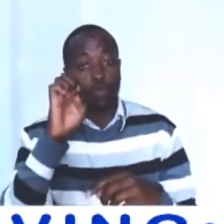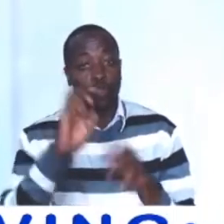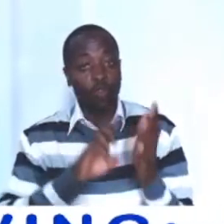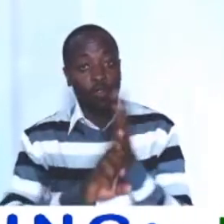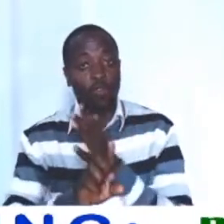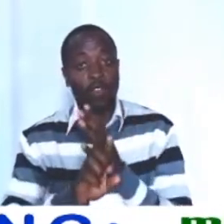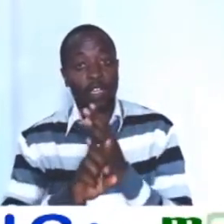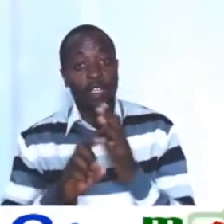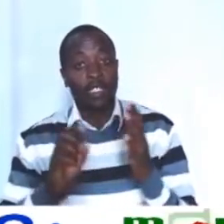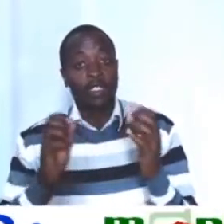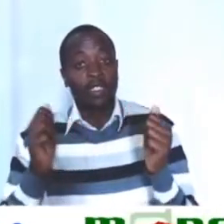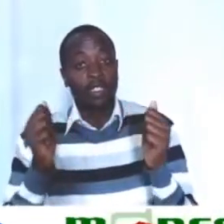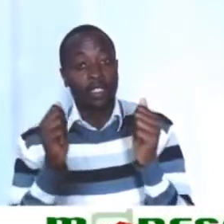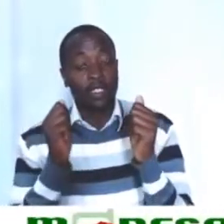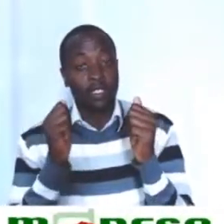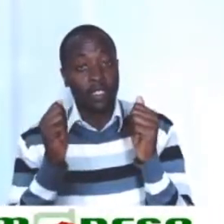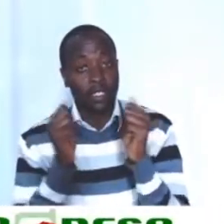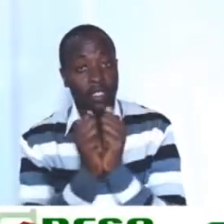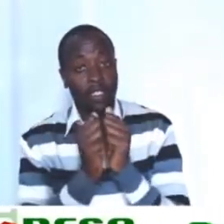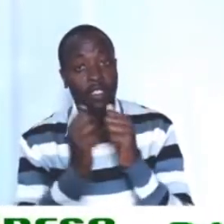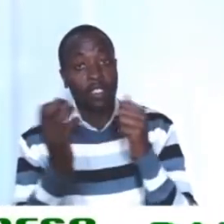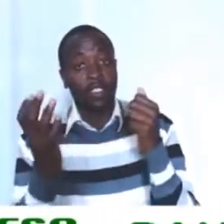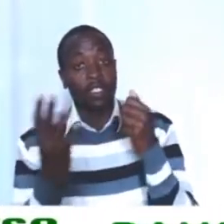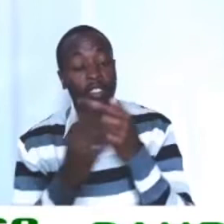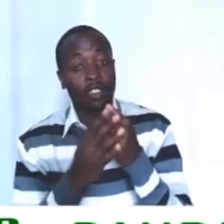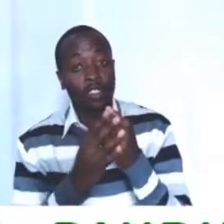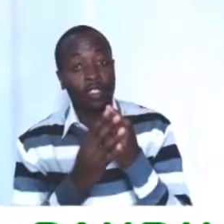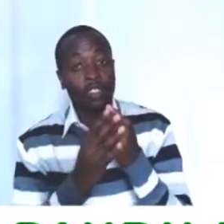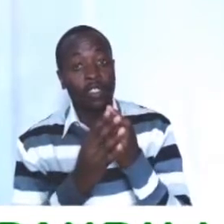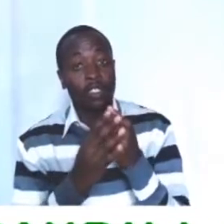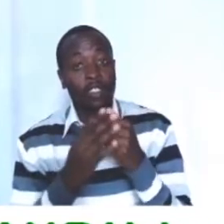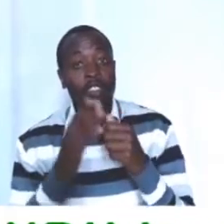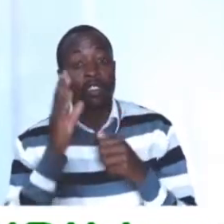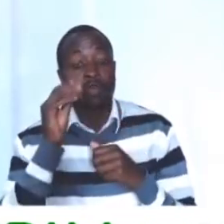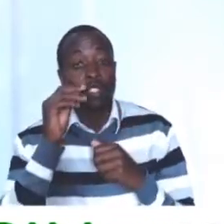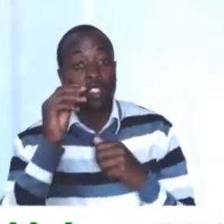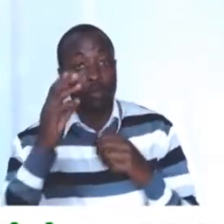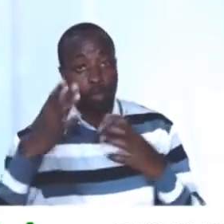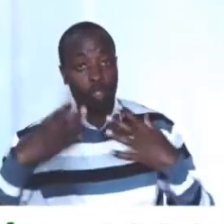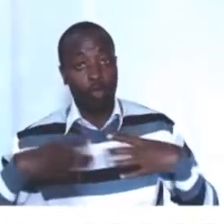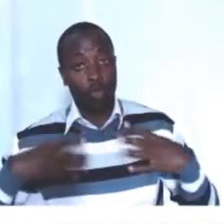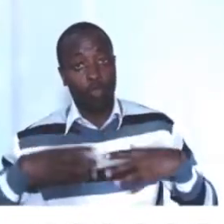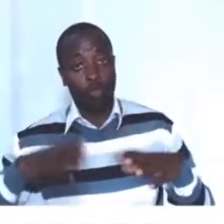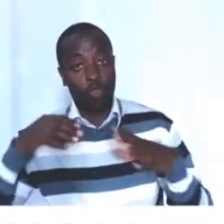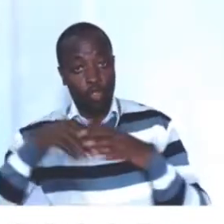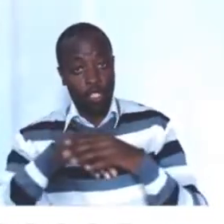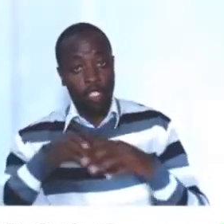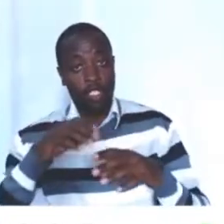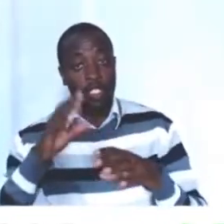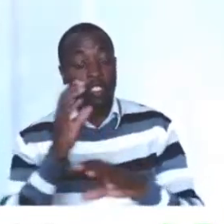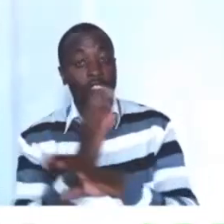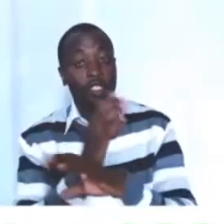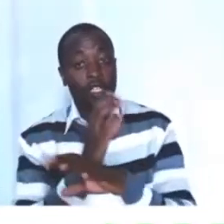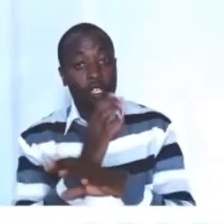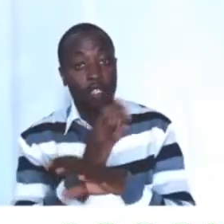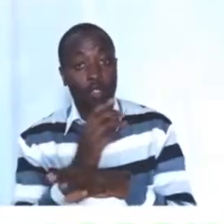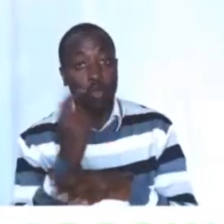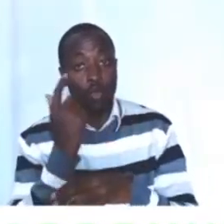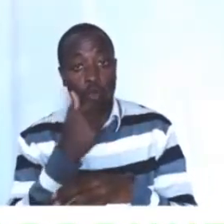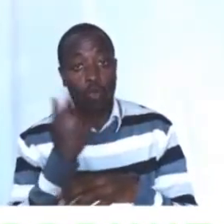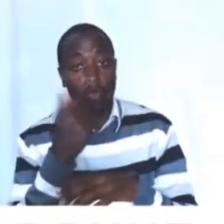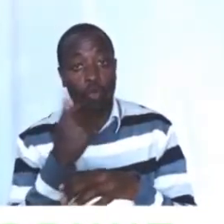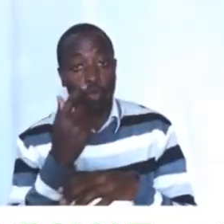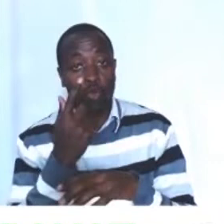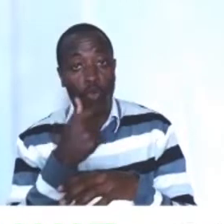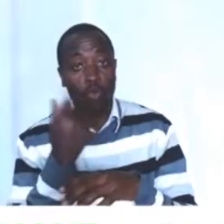In his epistle, Jude speaks about people in church who are grumblers,